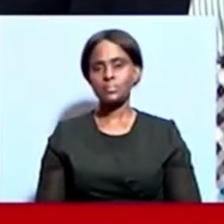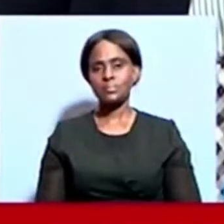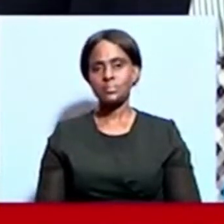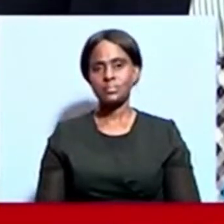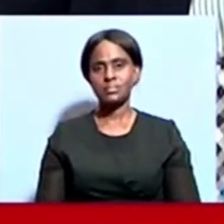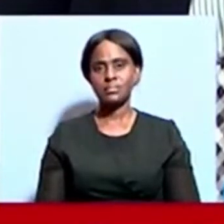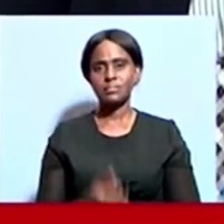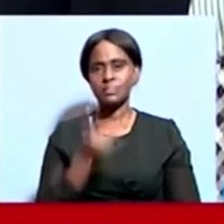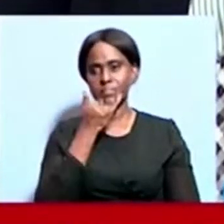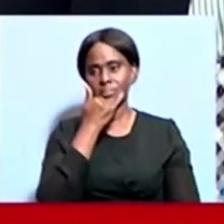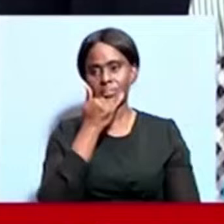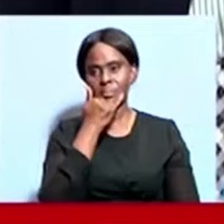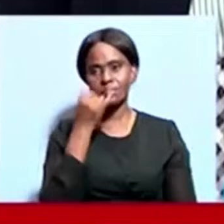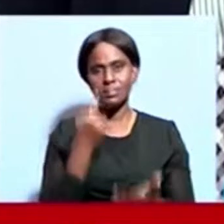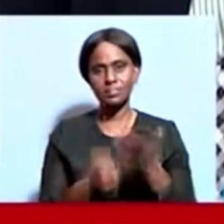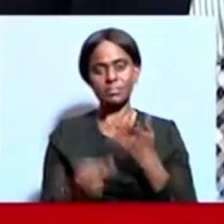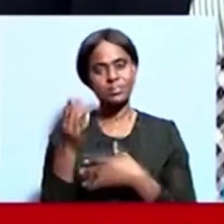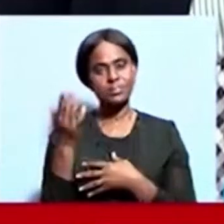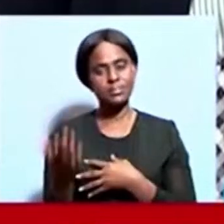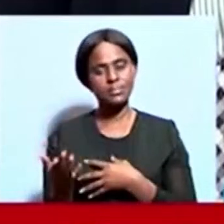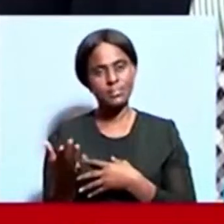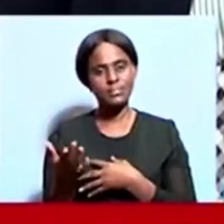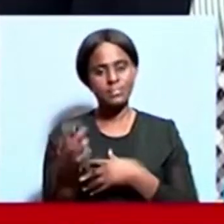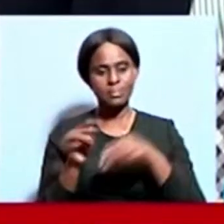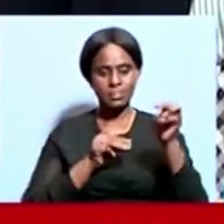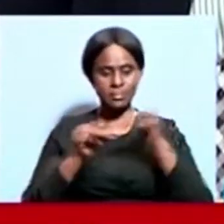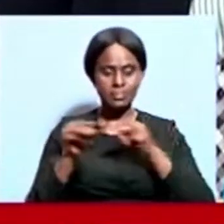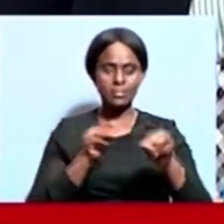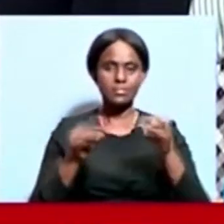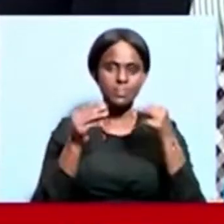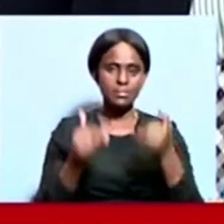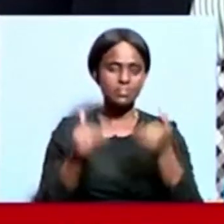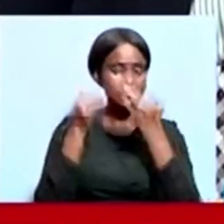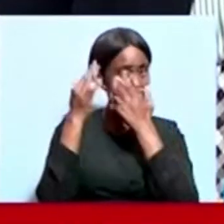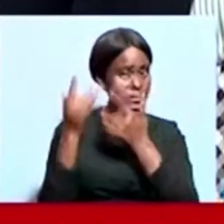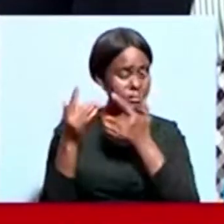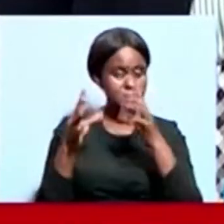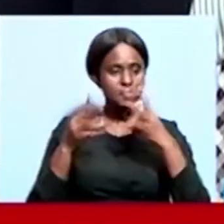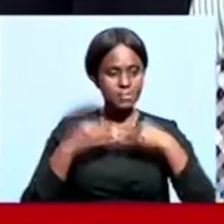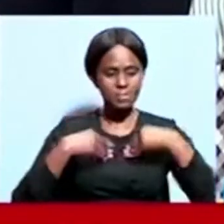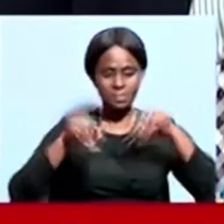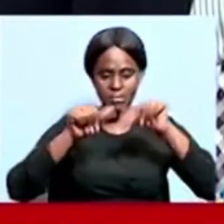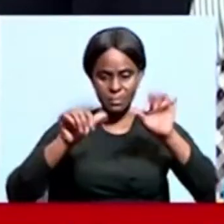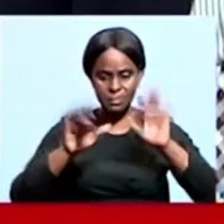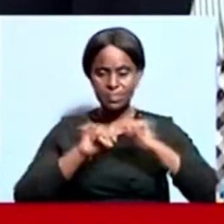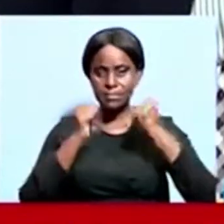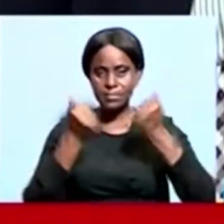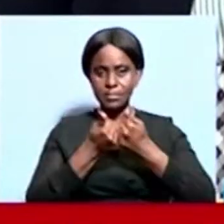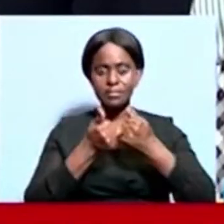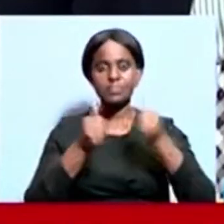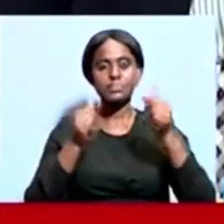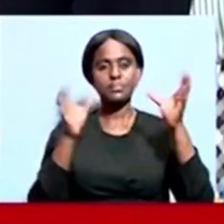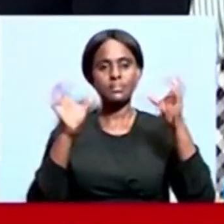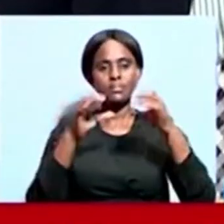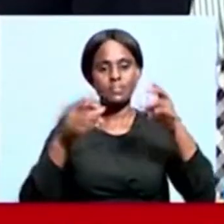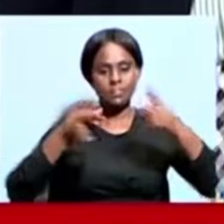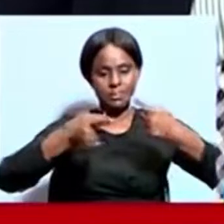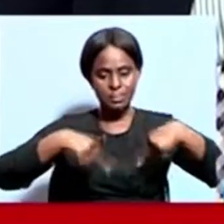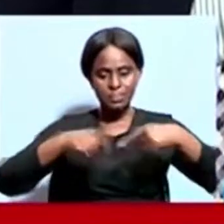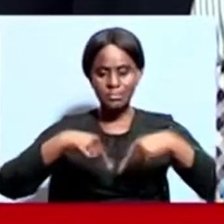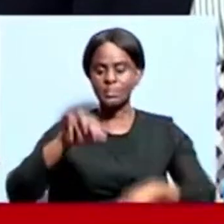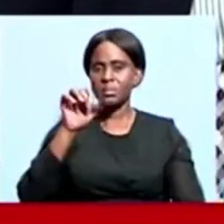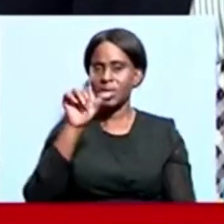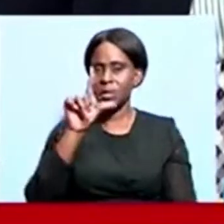The cause of query. Management wishes to acknowledge the Auditor General's observation that the Council used local purchase